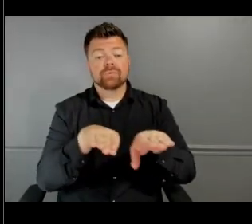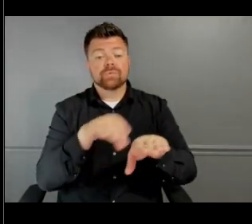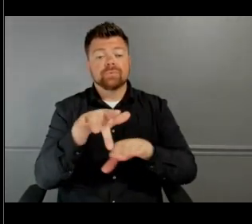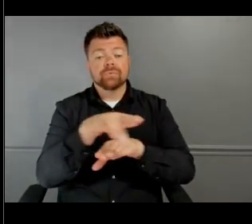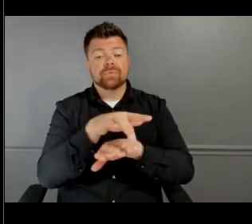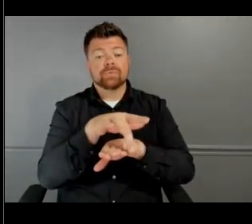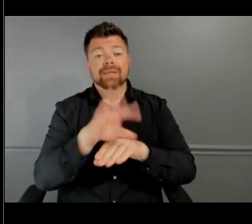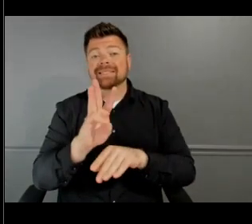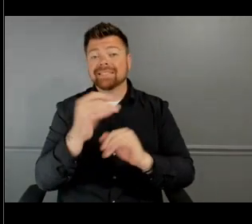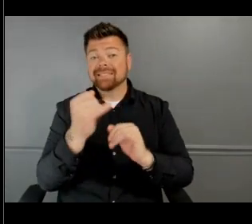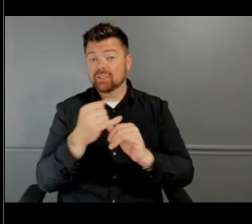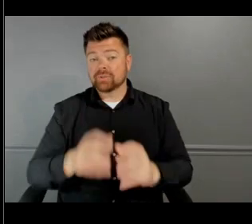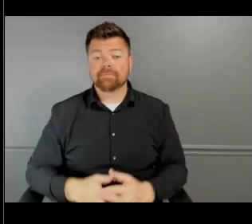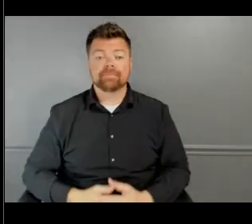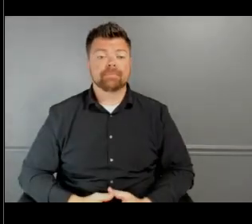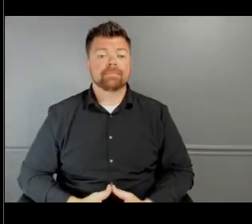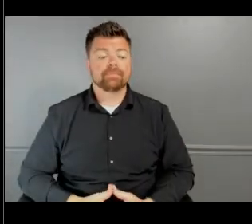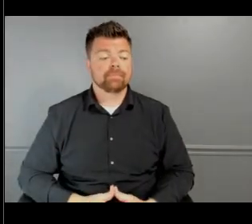inches.